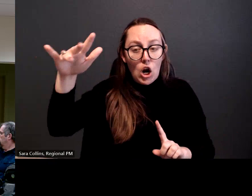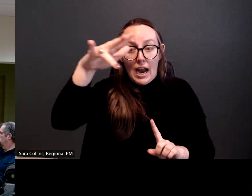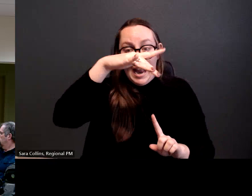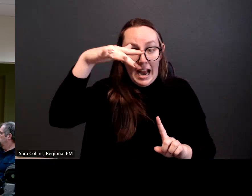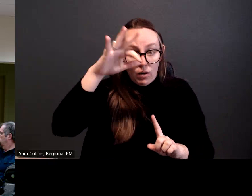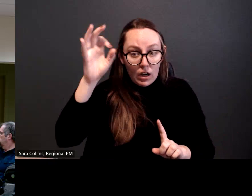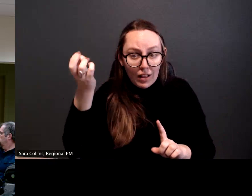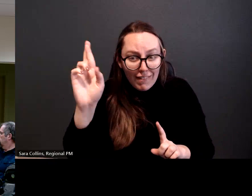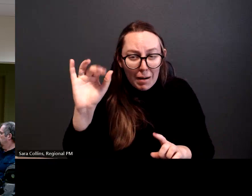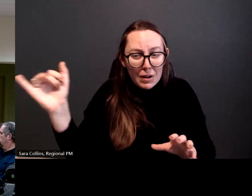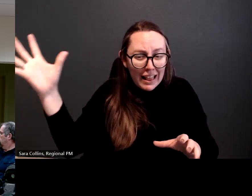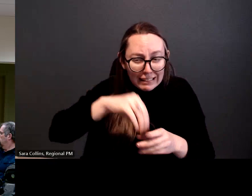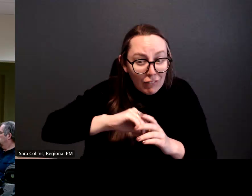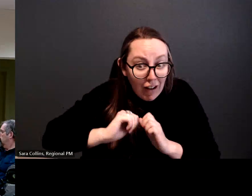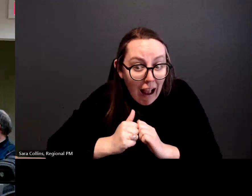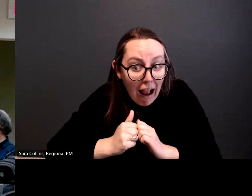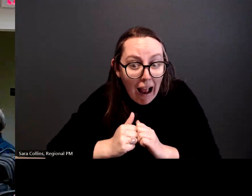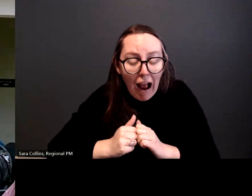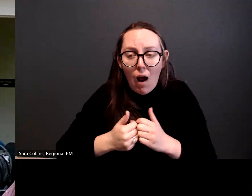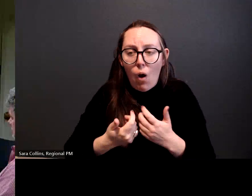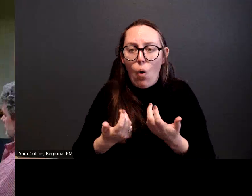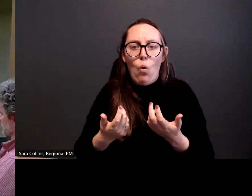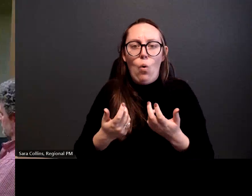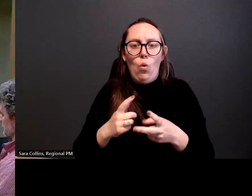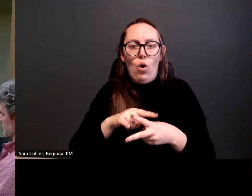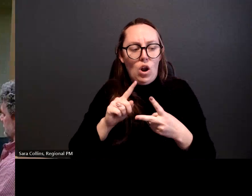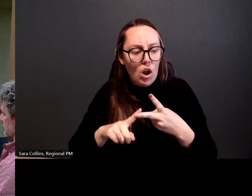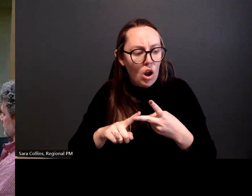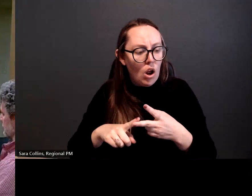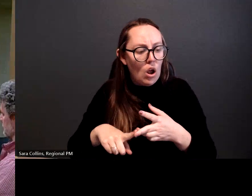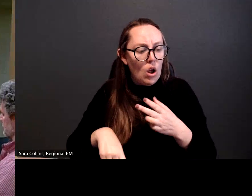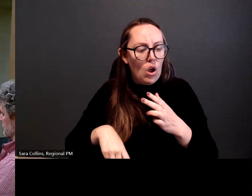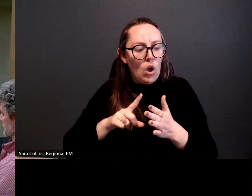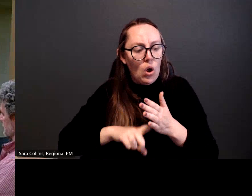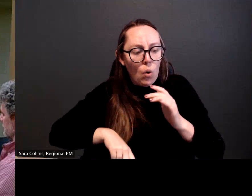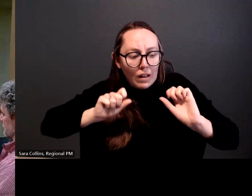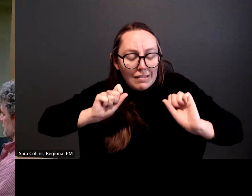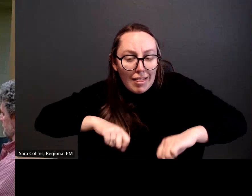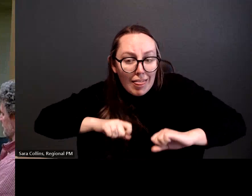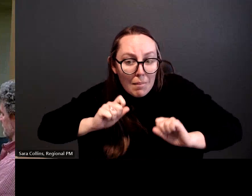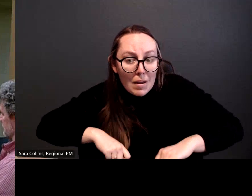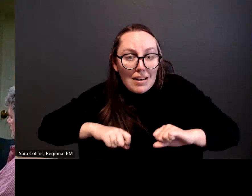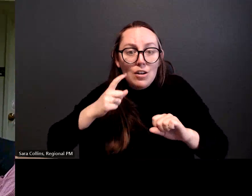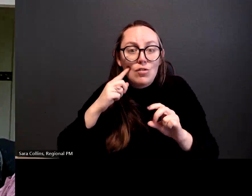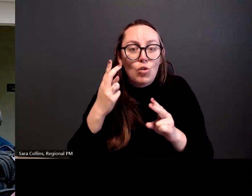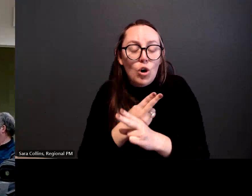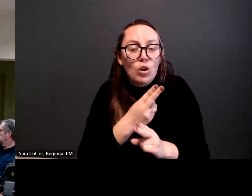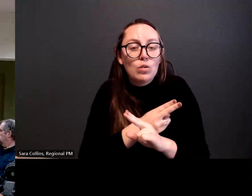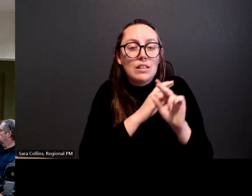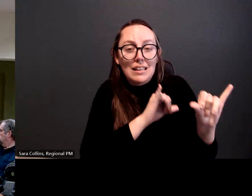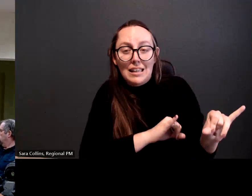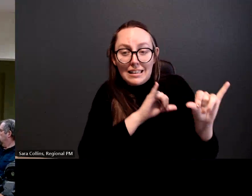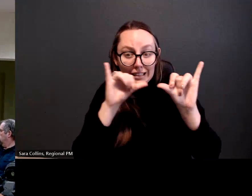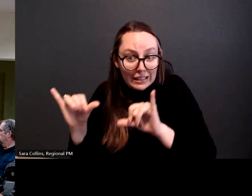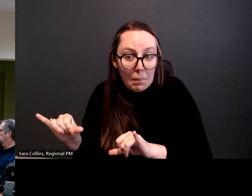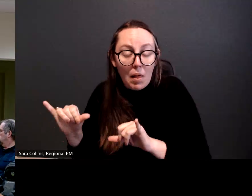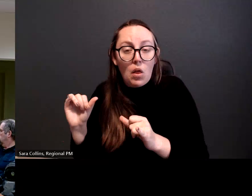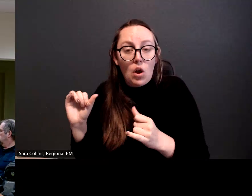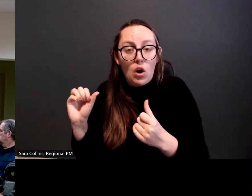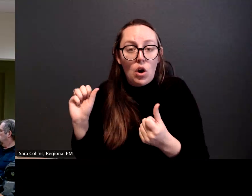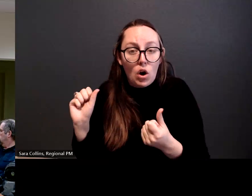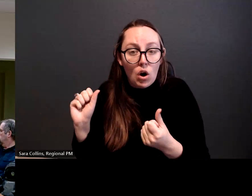What role, what's the potential of using similar Sienna dense wave division muxes at